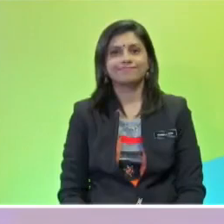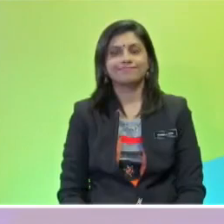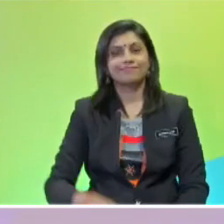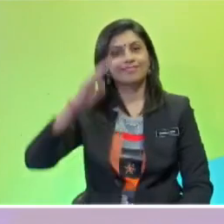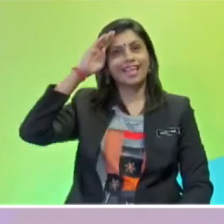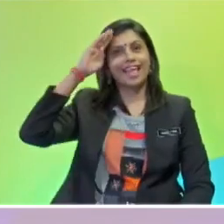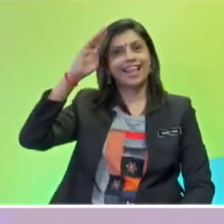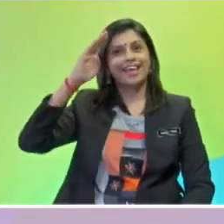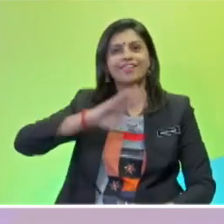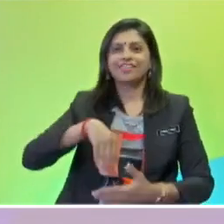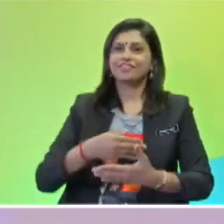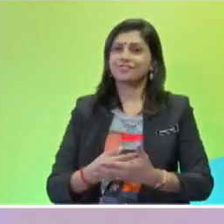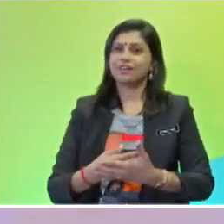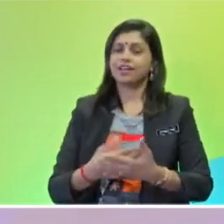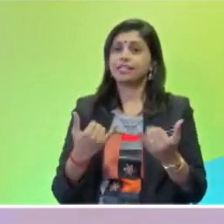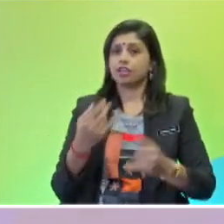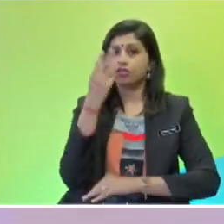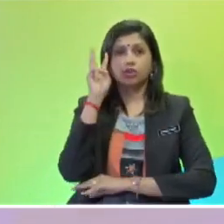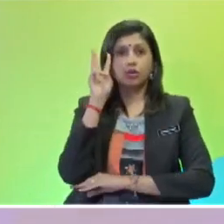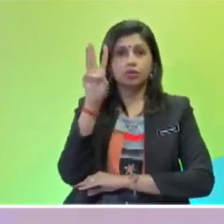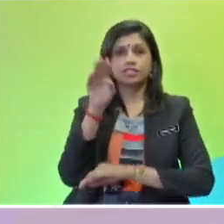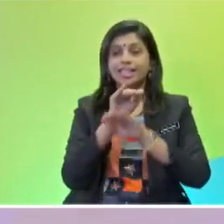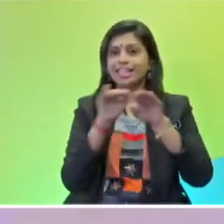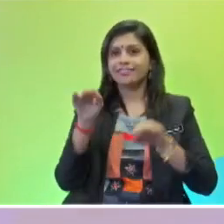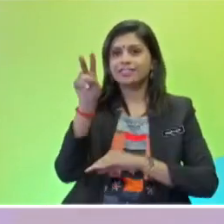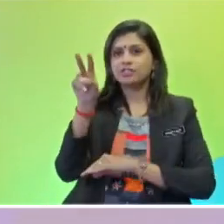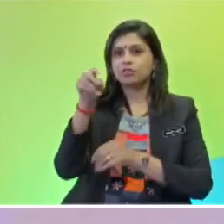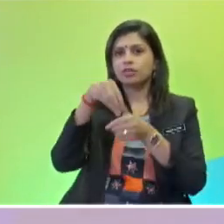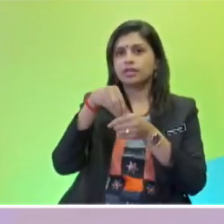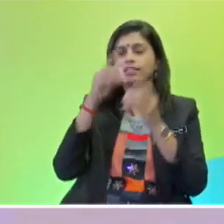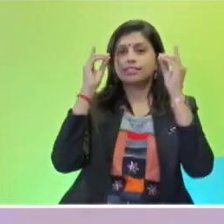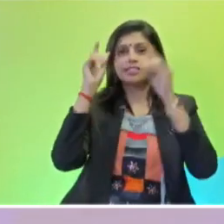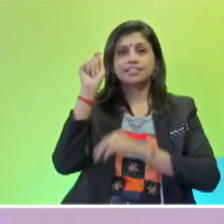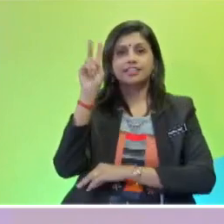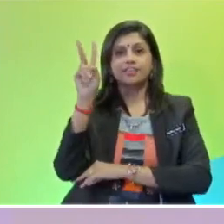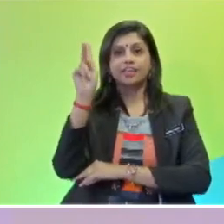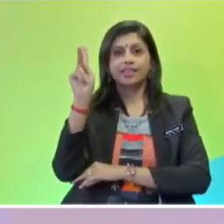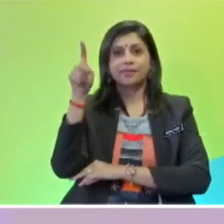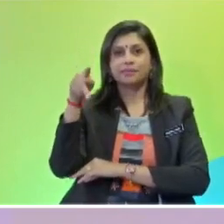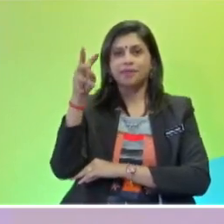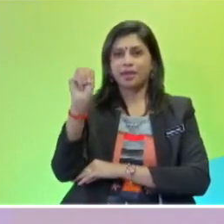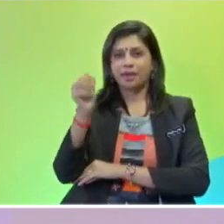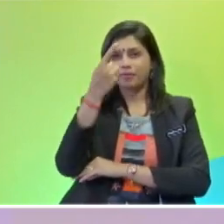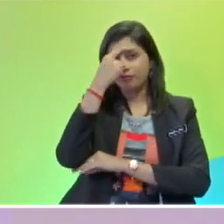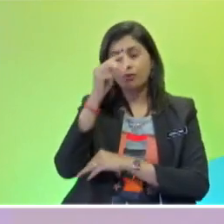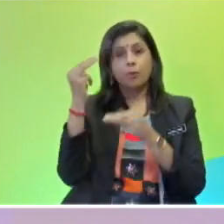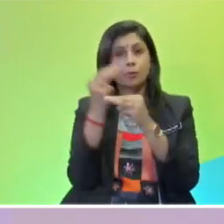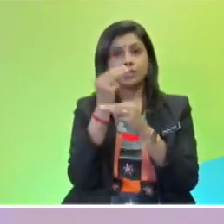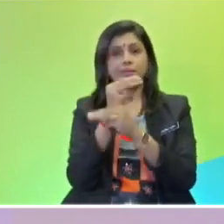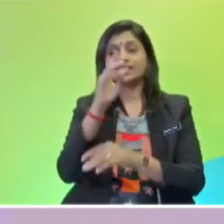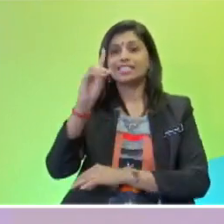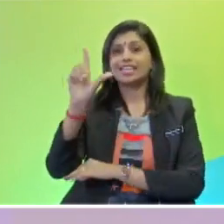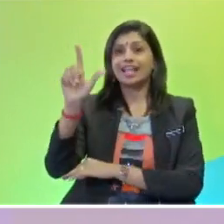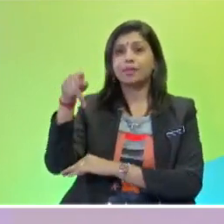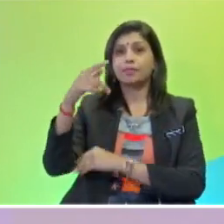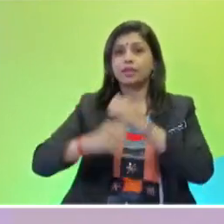Hello everyone, you are now watching Level 2 on EduwebTV KPM. And our subject for today is Mathematics DLP